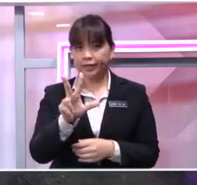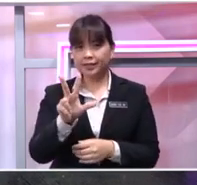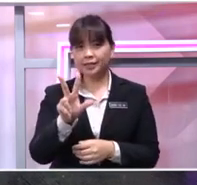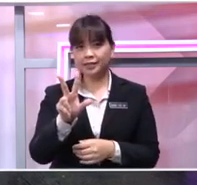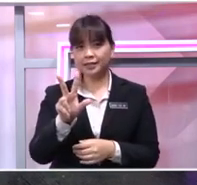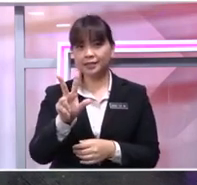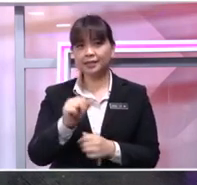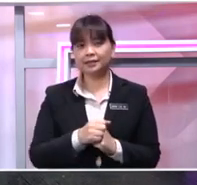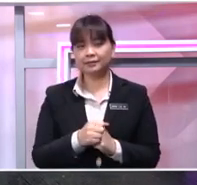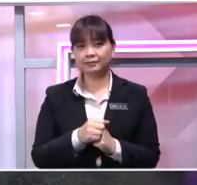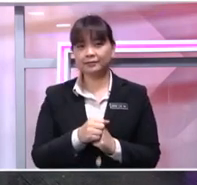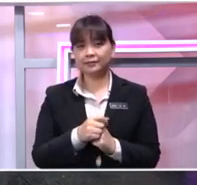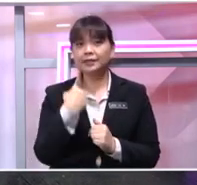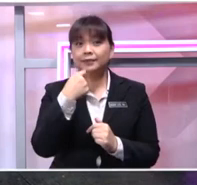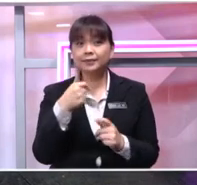One, two, three.